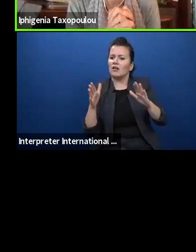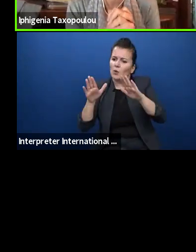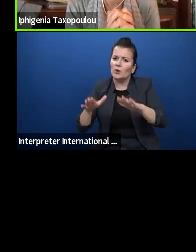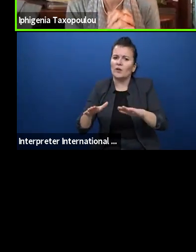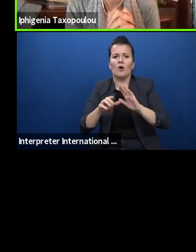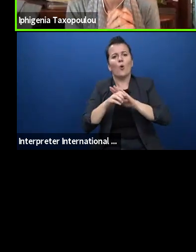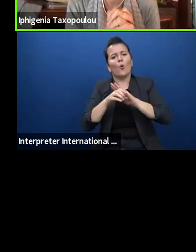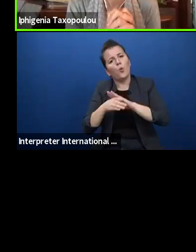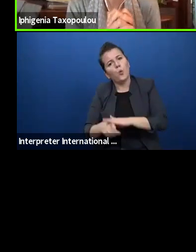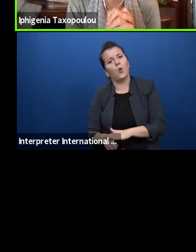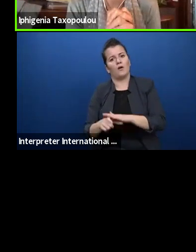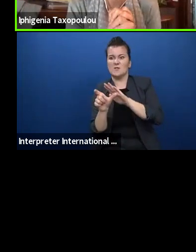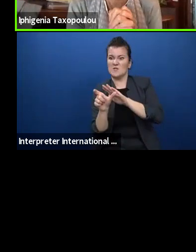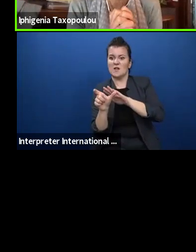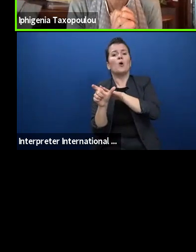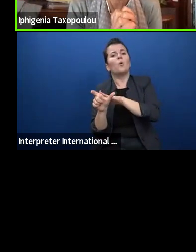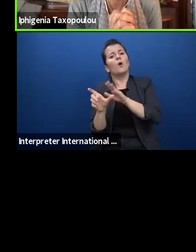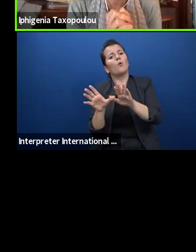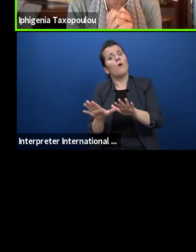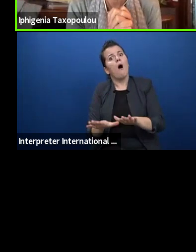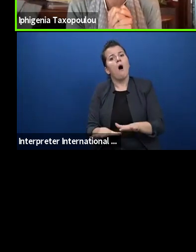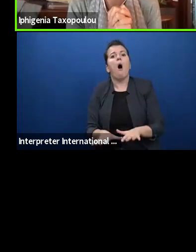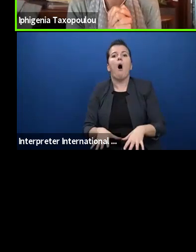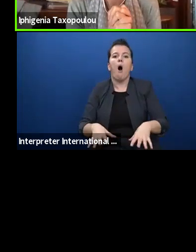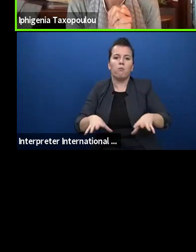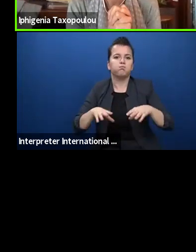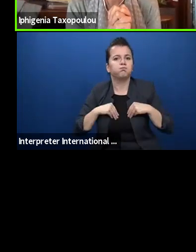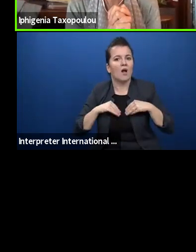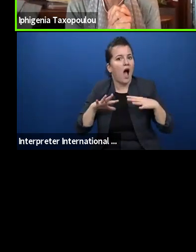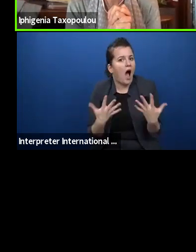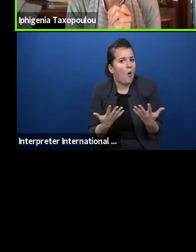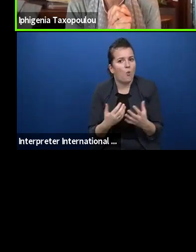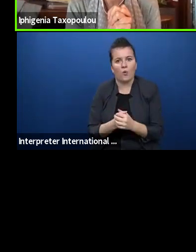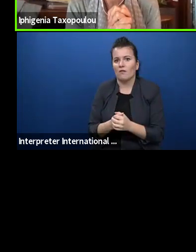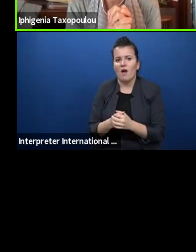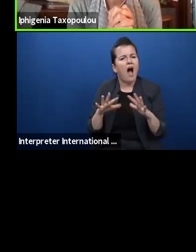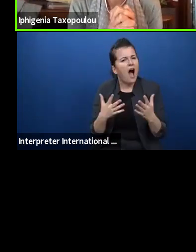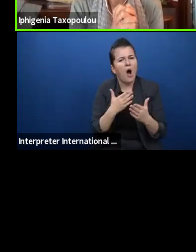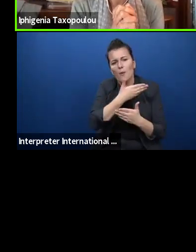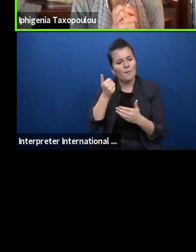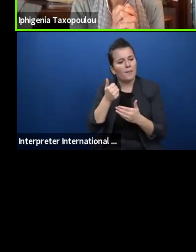and more effective way? Benjamin, I don't see you anymore.